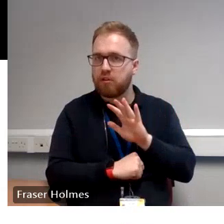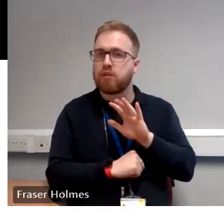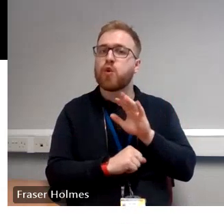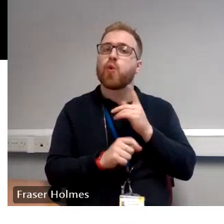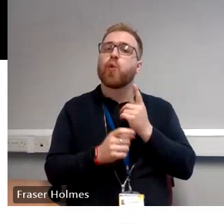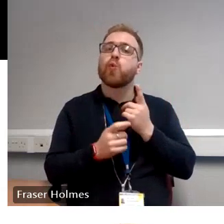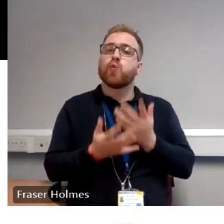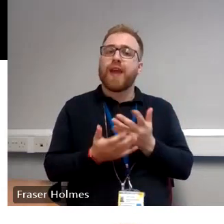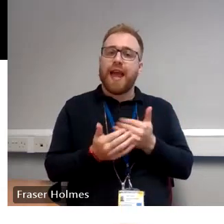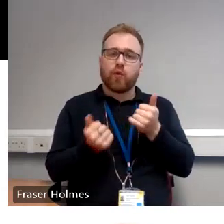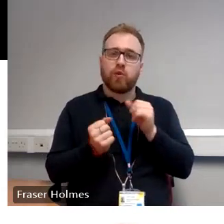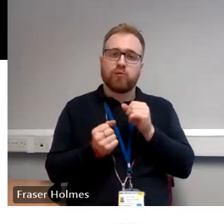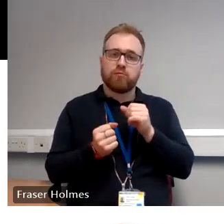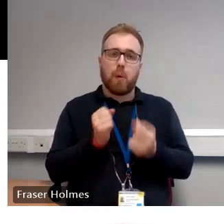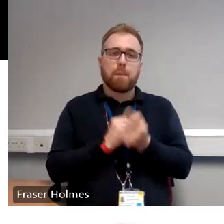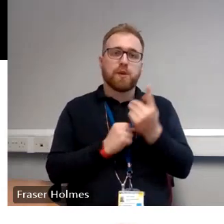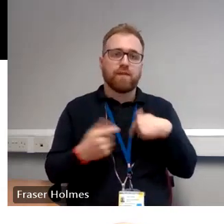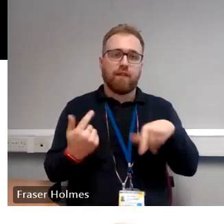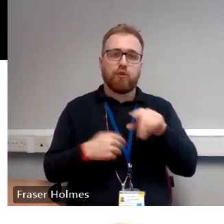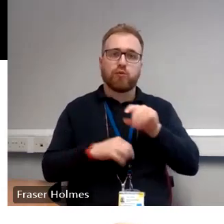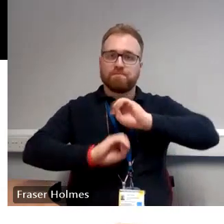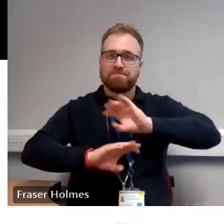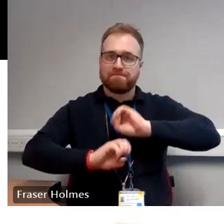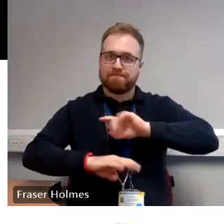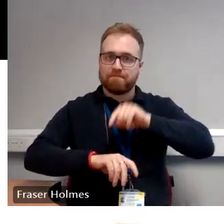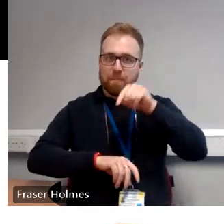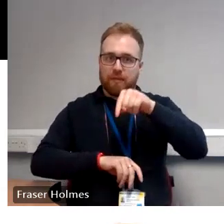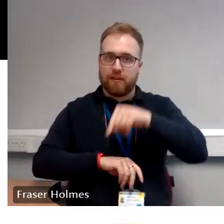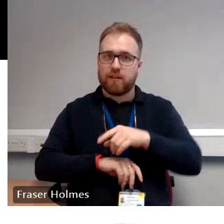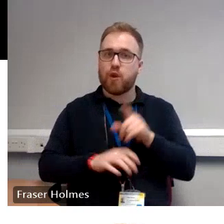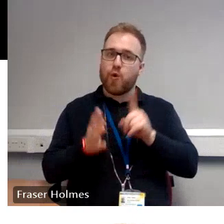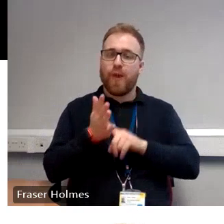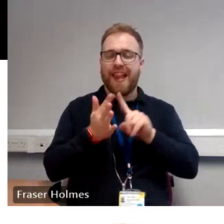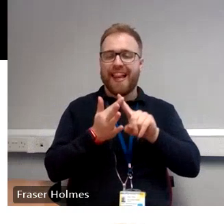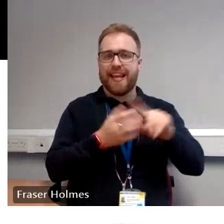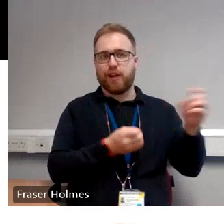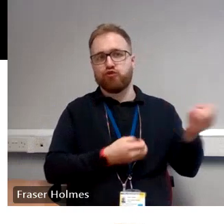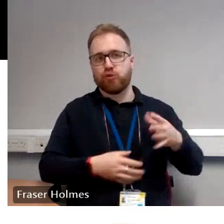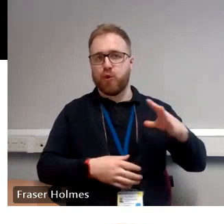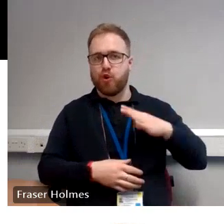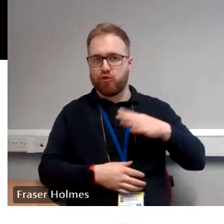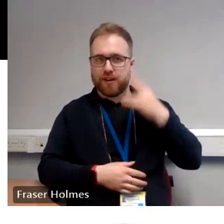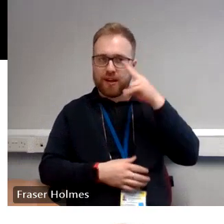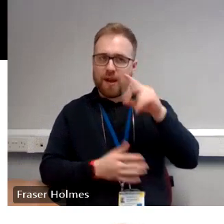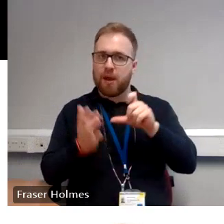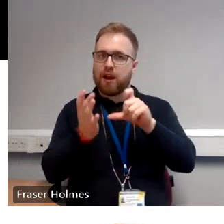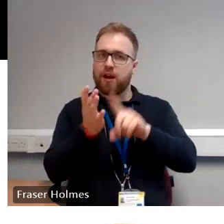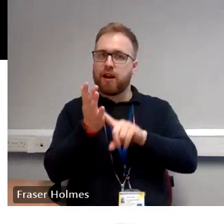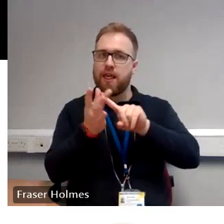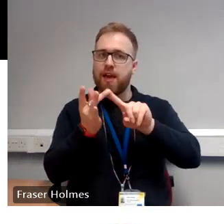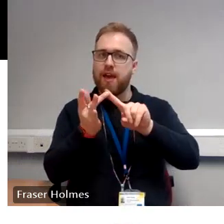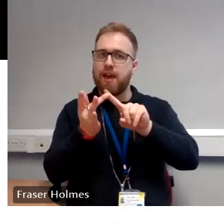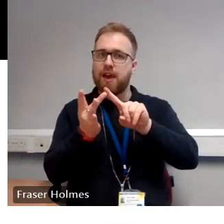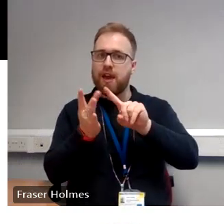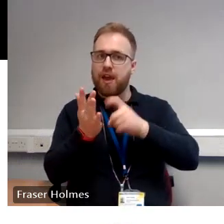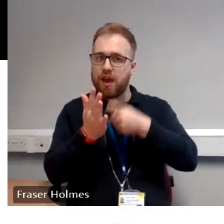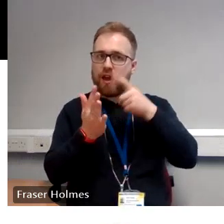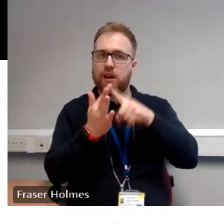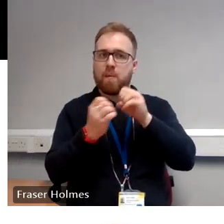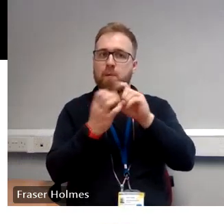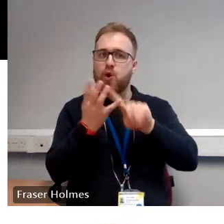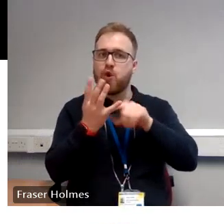to tell you a little bit more about that. So Lee introduced me really well already. My name is Claire Burgess. I'm a commissioning manager.